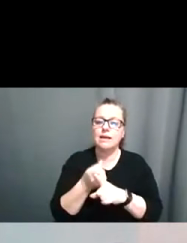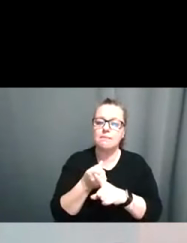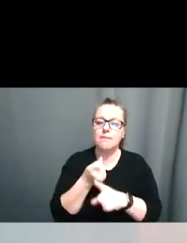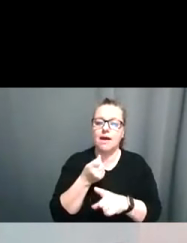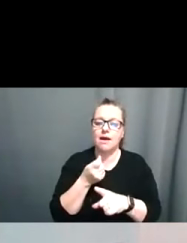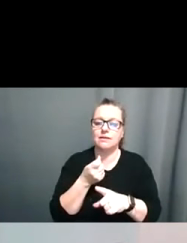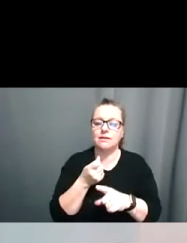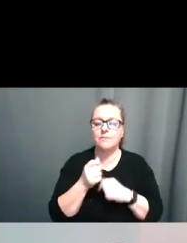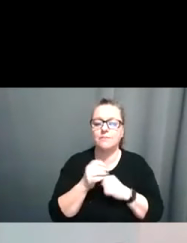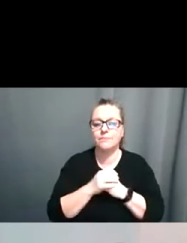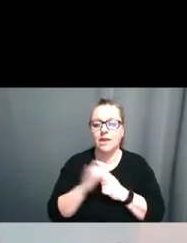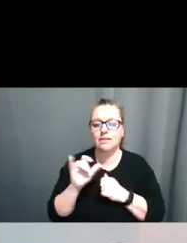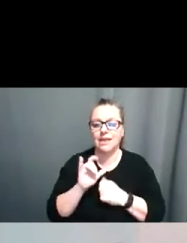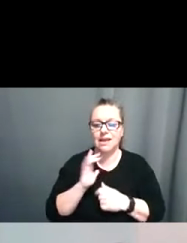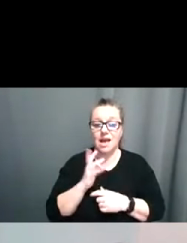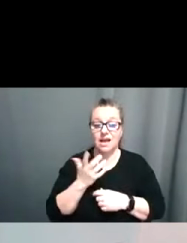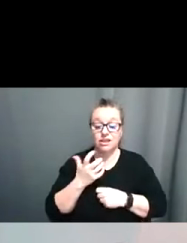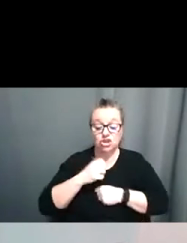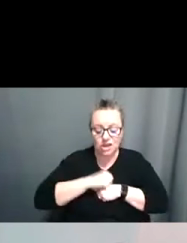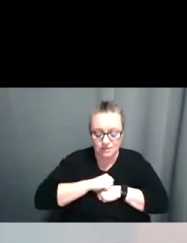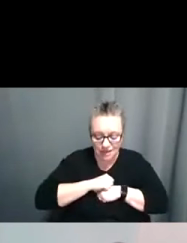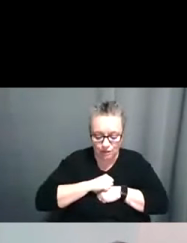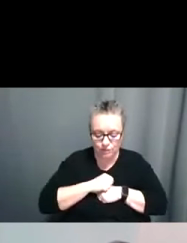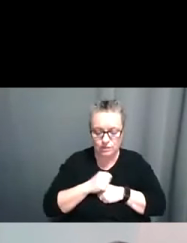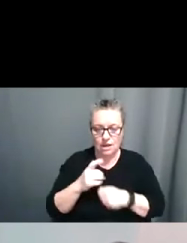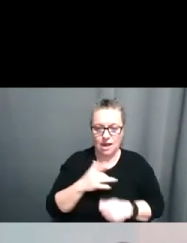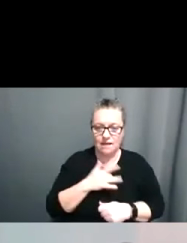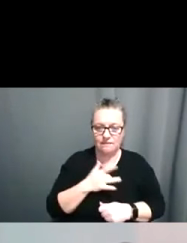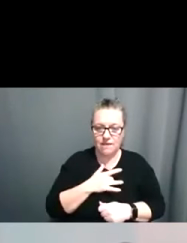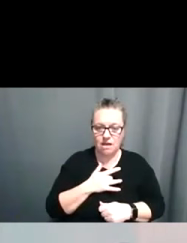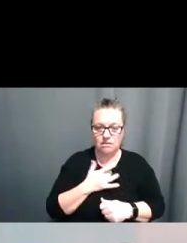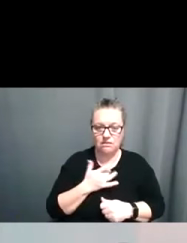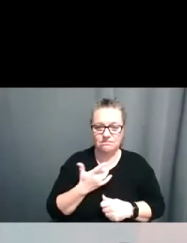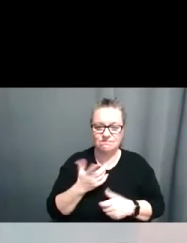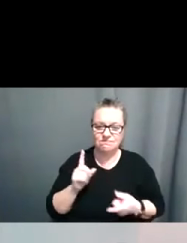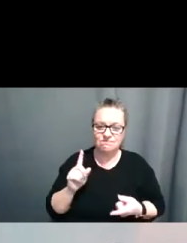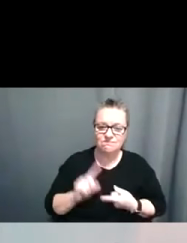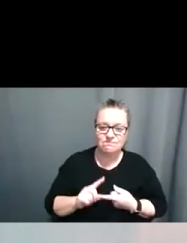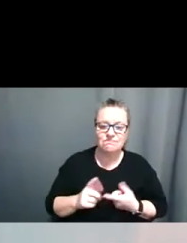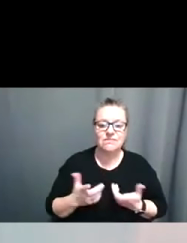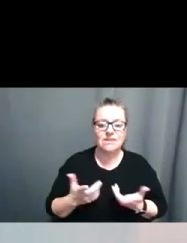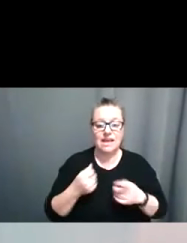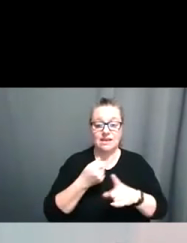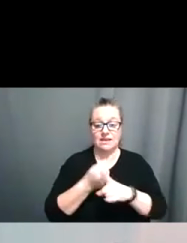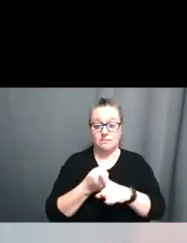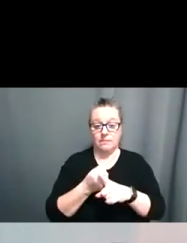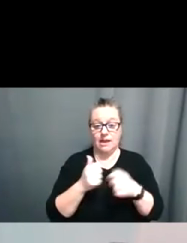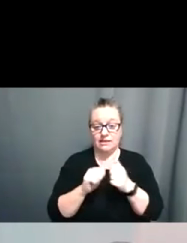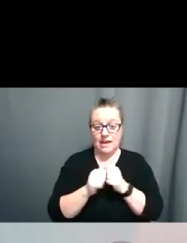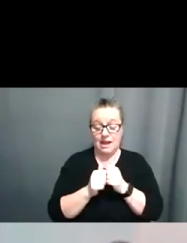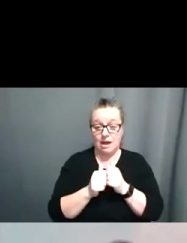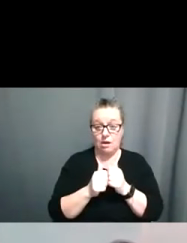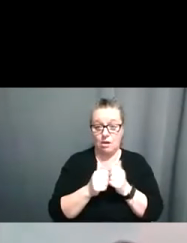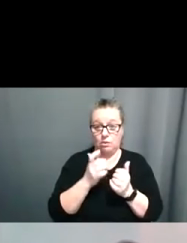these are like, you know, I shut down. I thought less of the feedback giver. I mean, it can impact how well we are going to